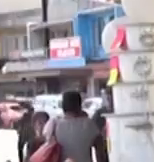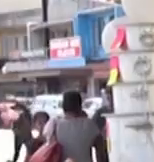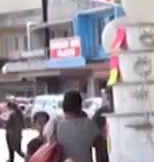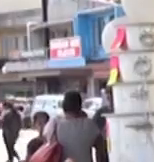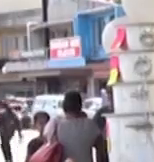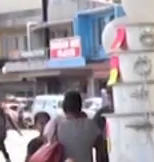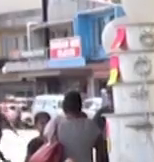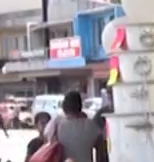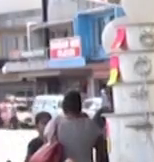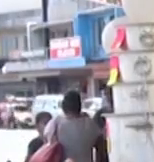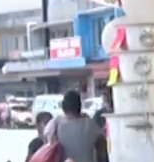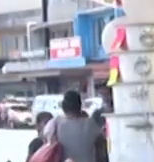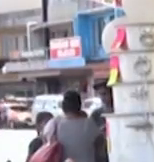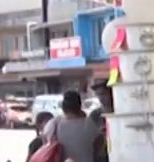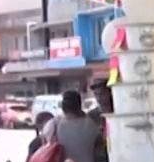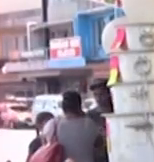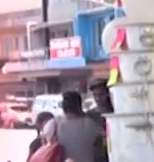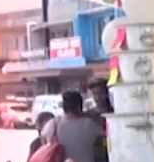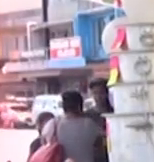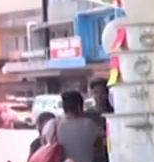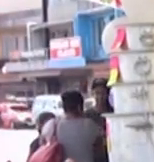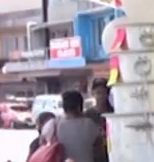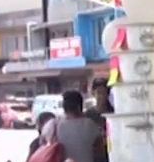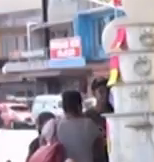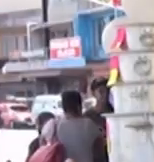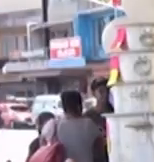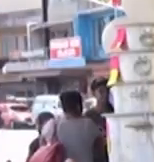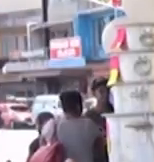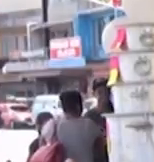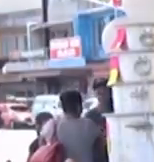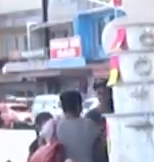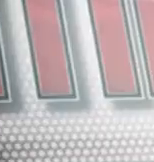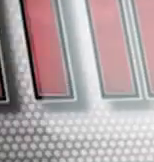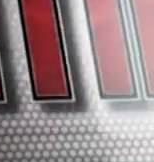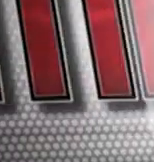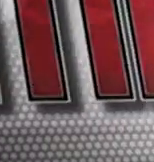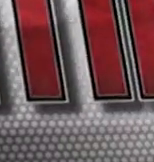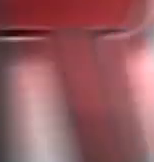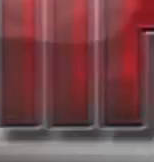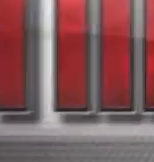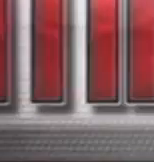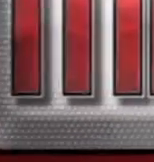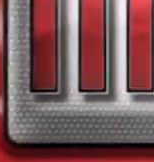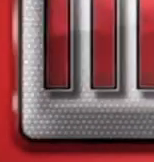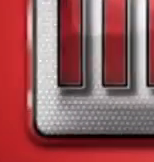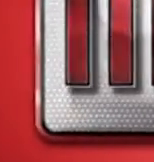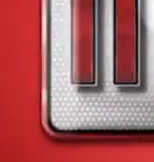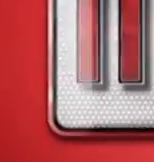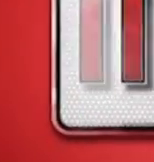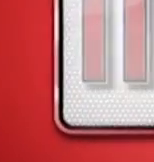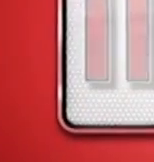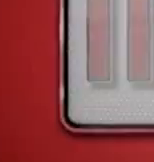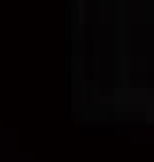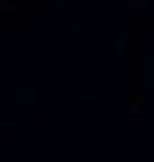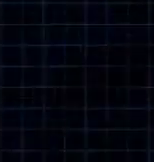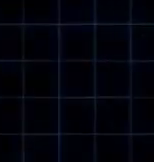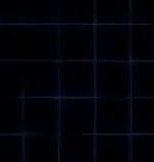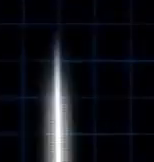My name is Neha and I'm from Kadavi. And Mirchi FM, it's hot. Mirchi FM, it's